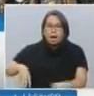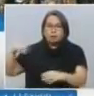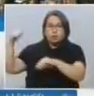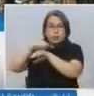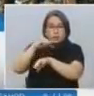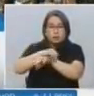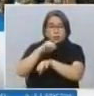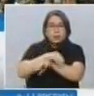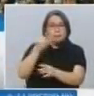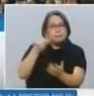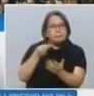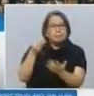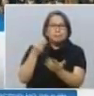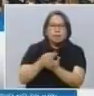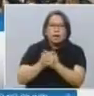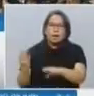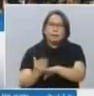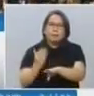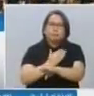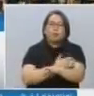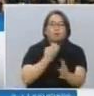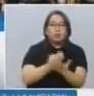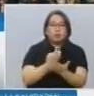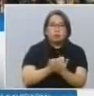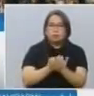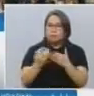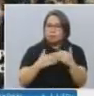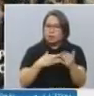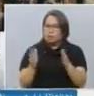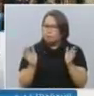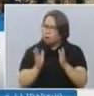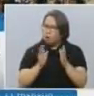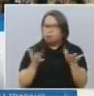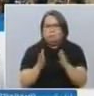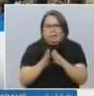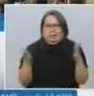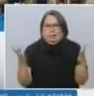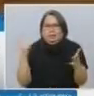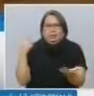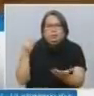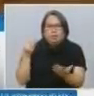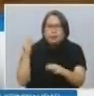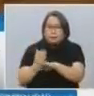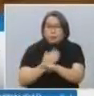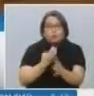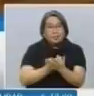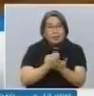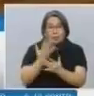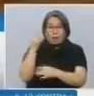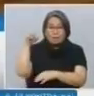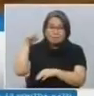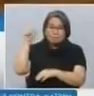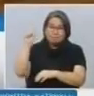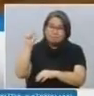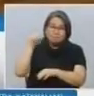economy, even as you help in small and big ways to the economies of your our